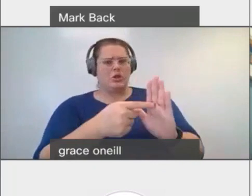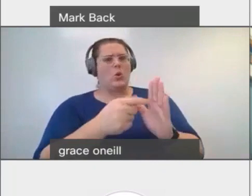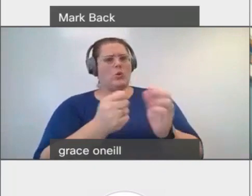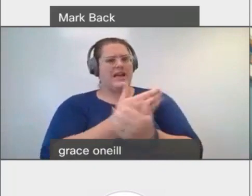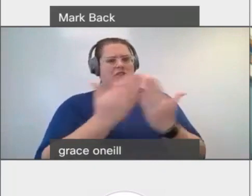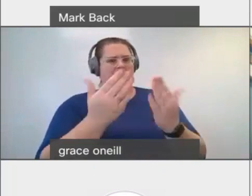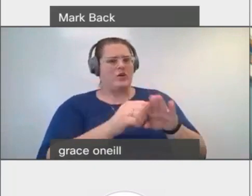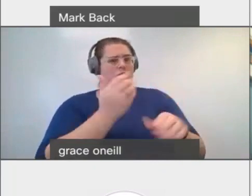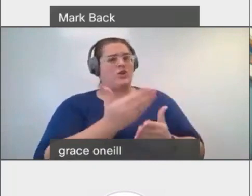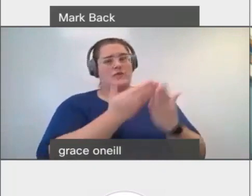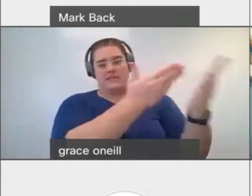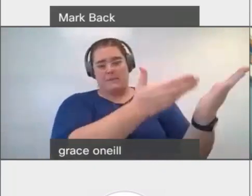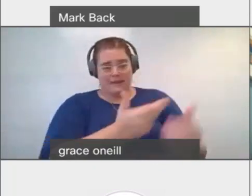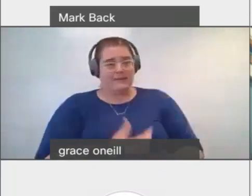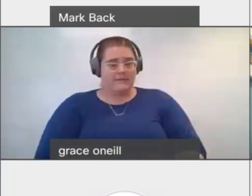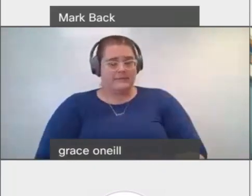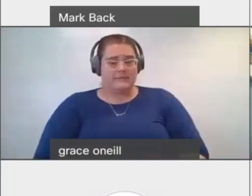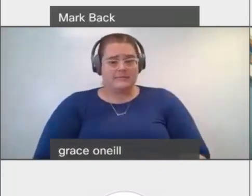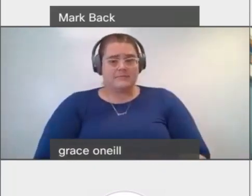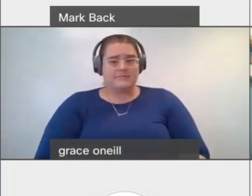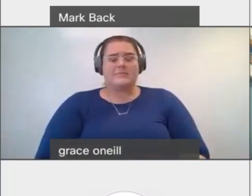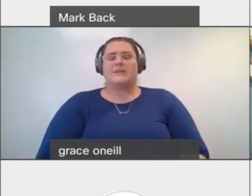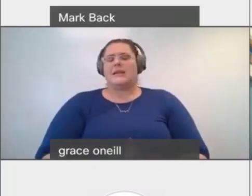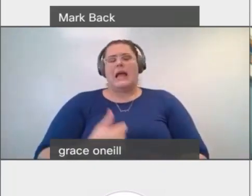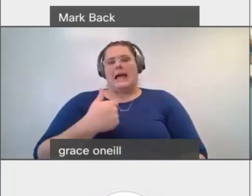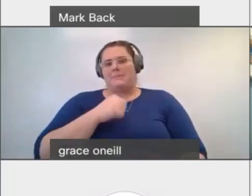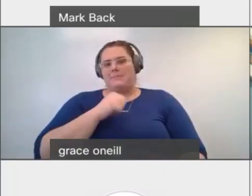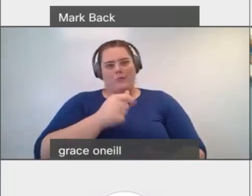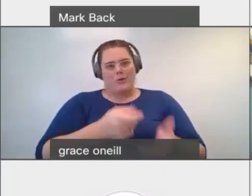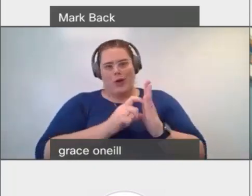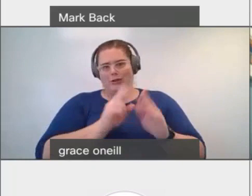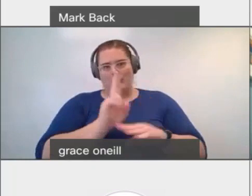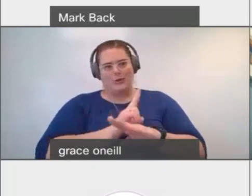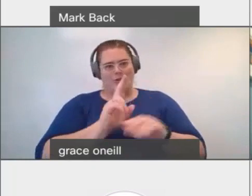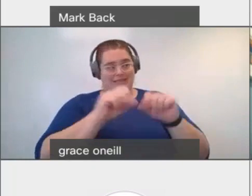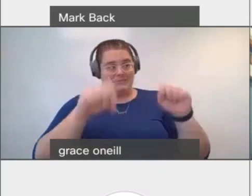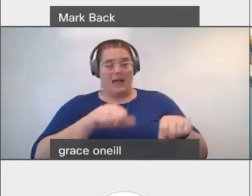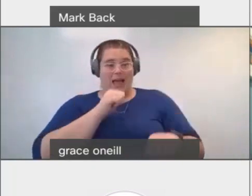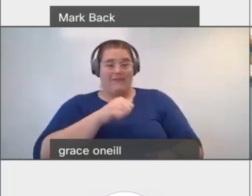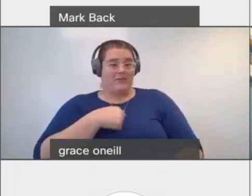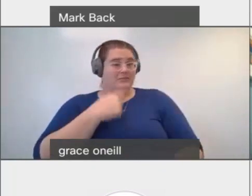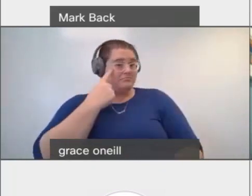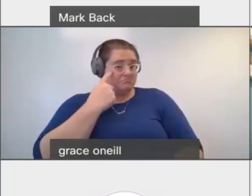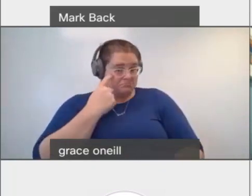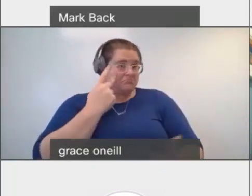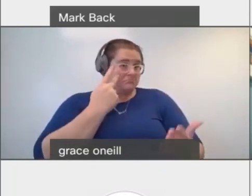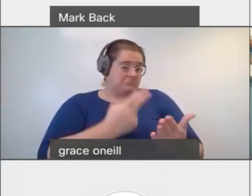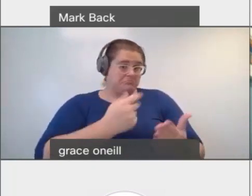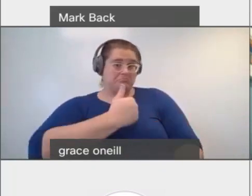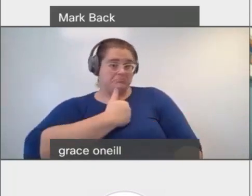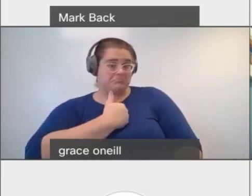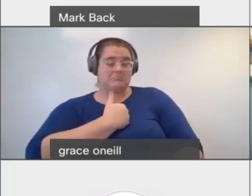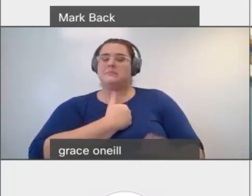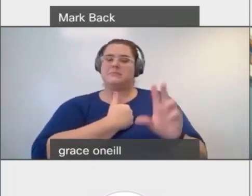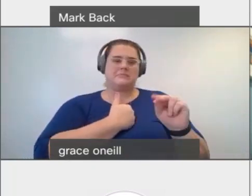As someone who's not required to submit anything through that system, I haven't seen it myself. But what she was saying is that